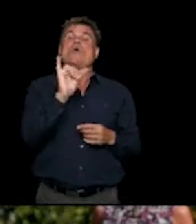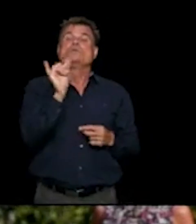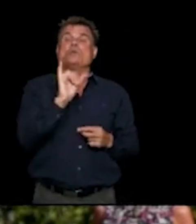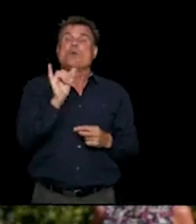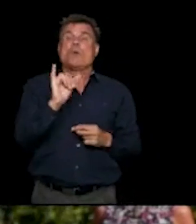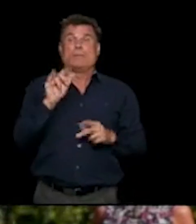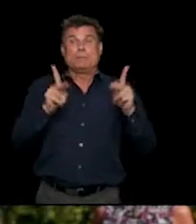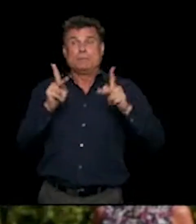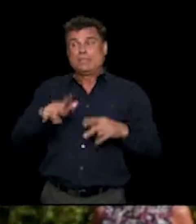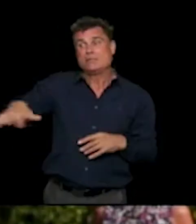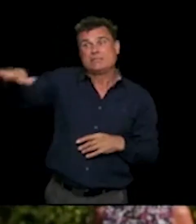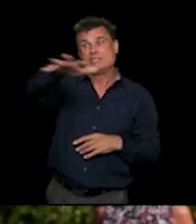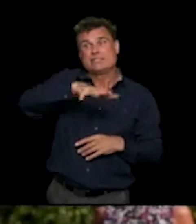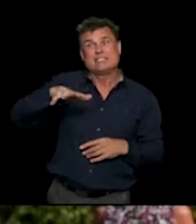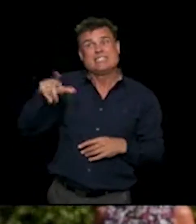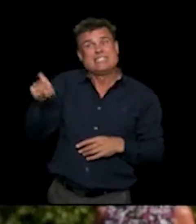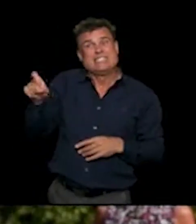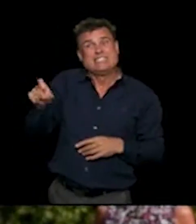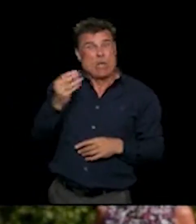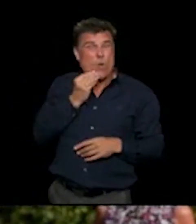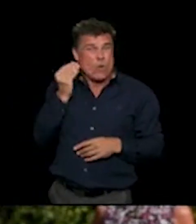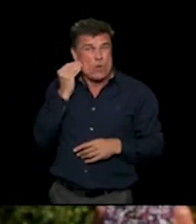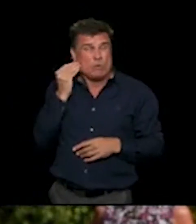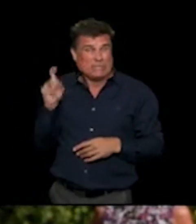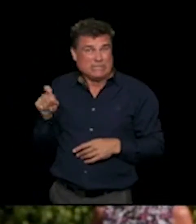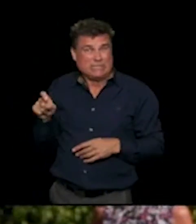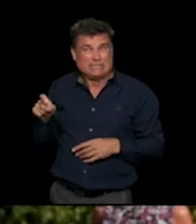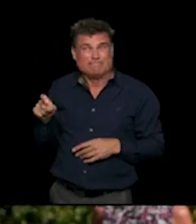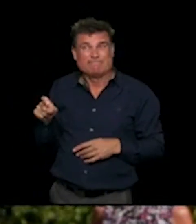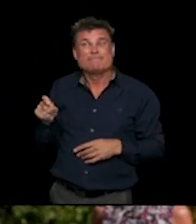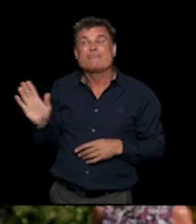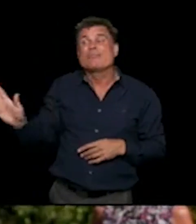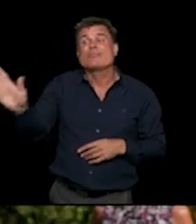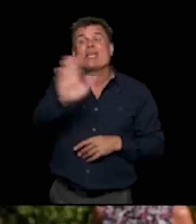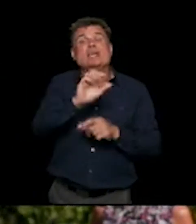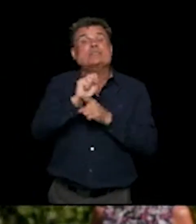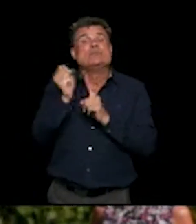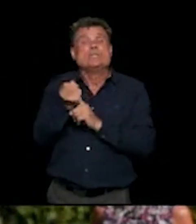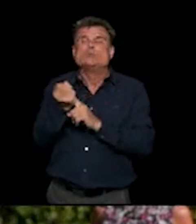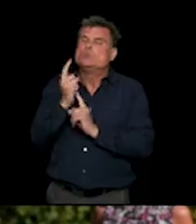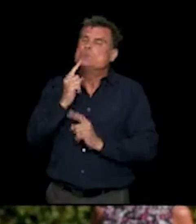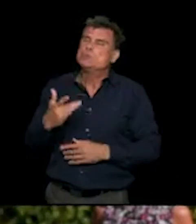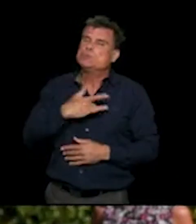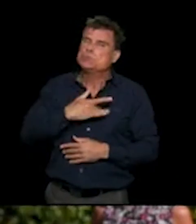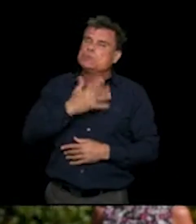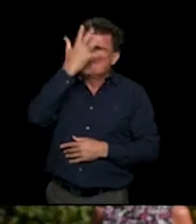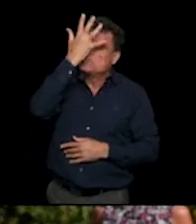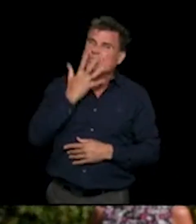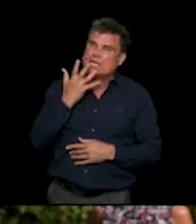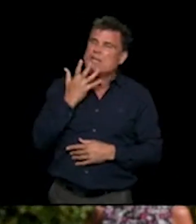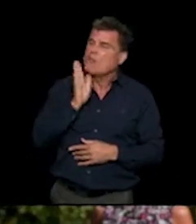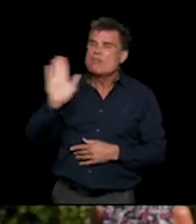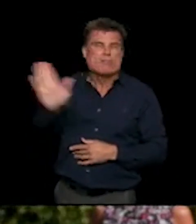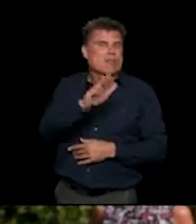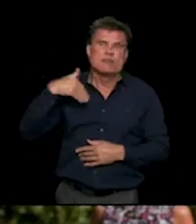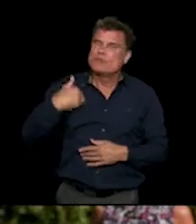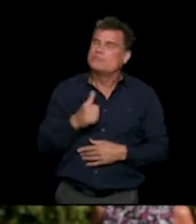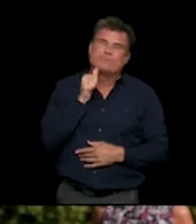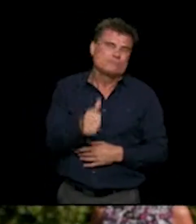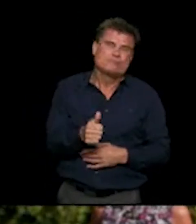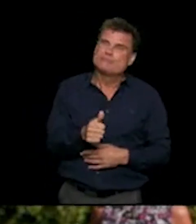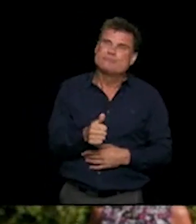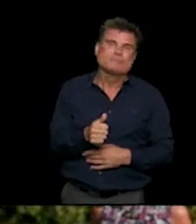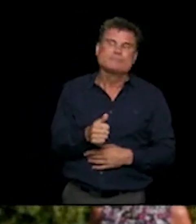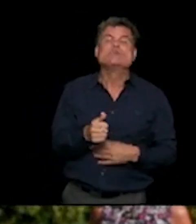let's keep that in mind. These are people who have found themselves in situations not necessarily of their making, and we need to